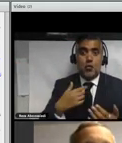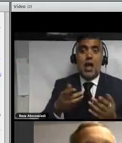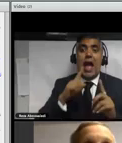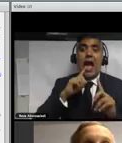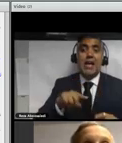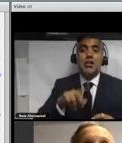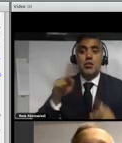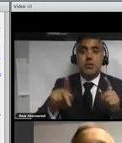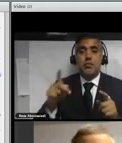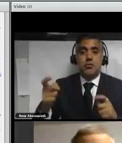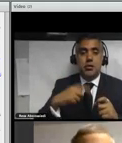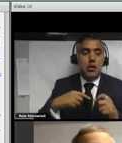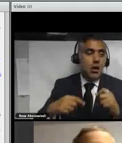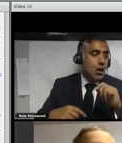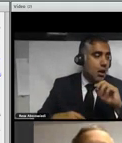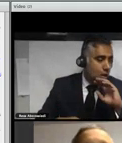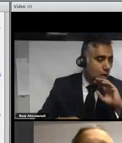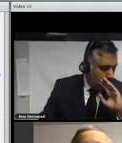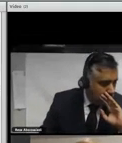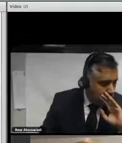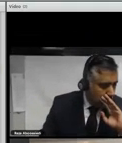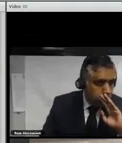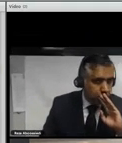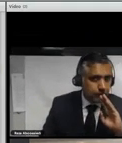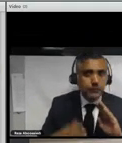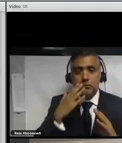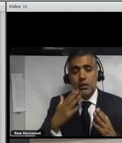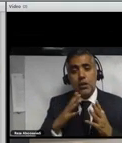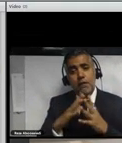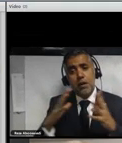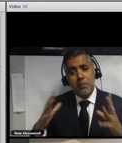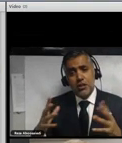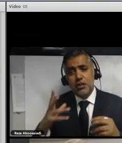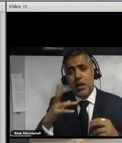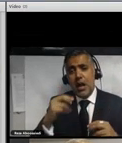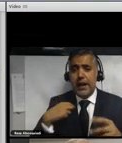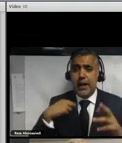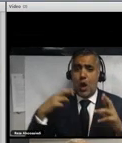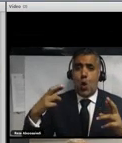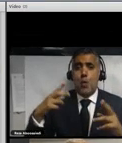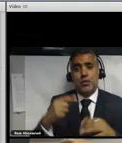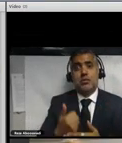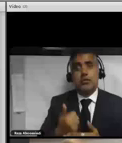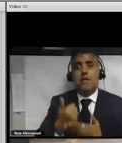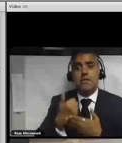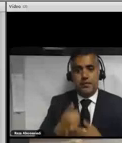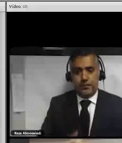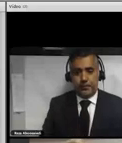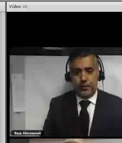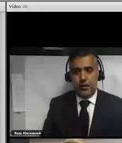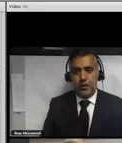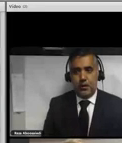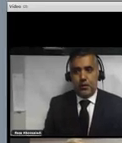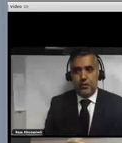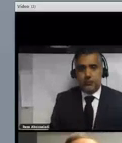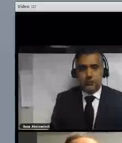people's questions. So thank you very much, and I hope this was useful.